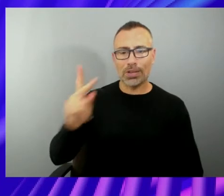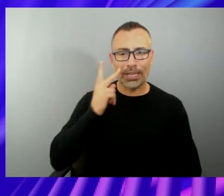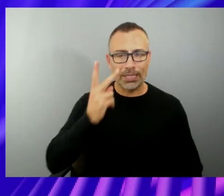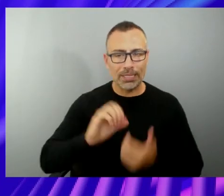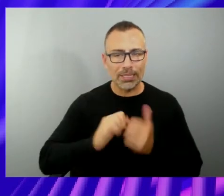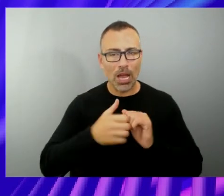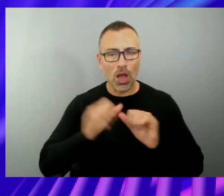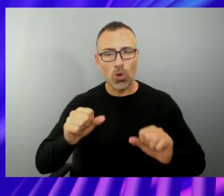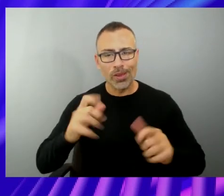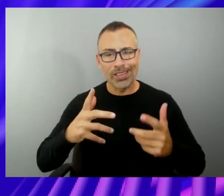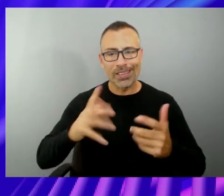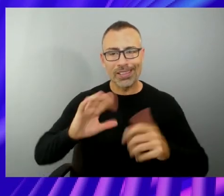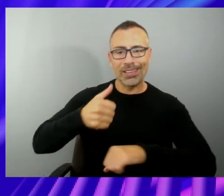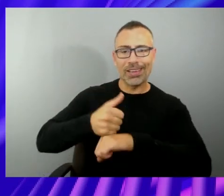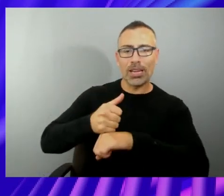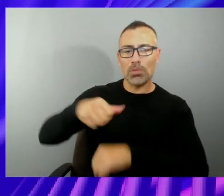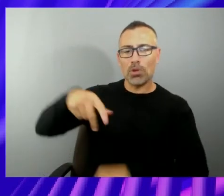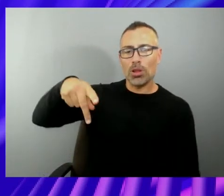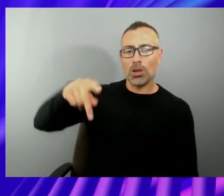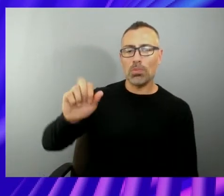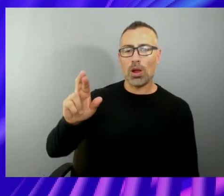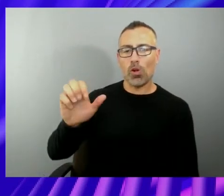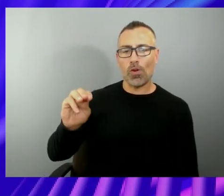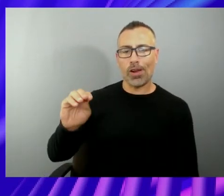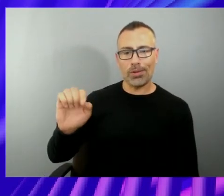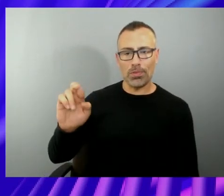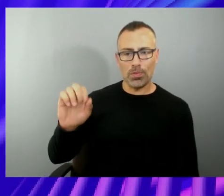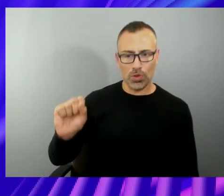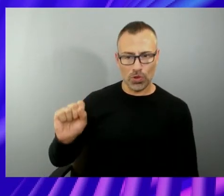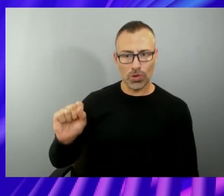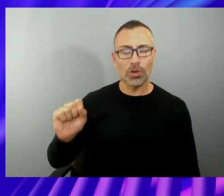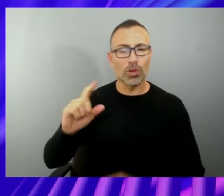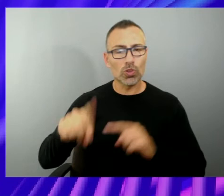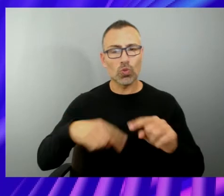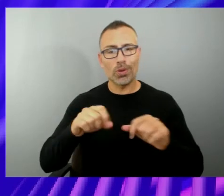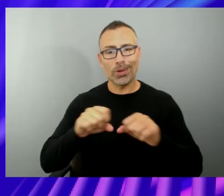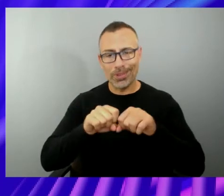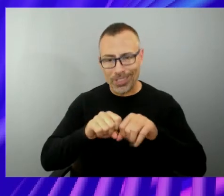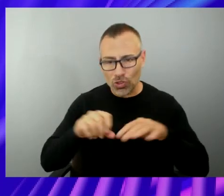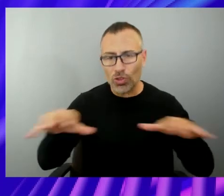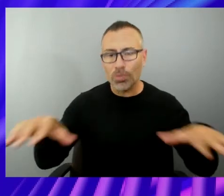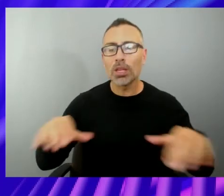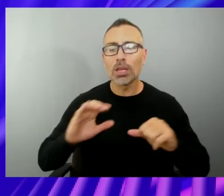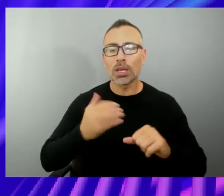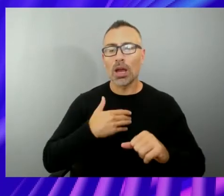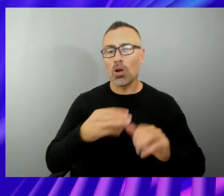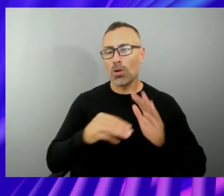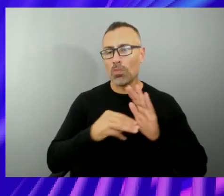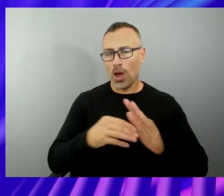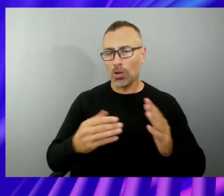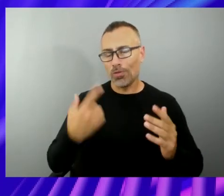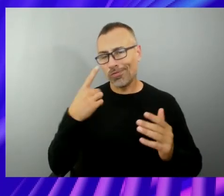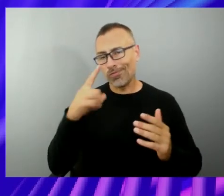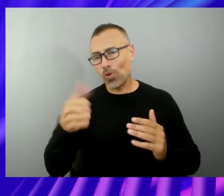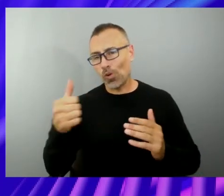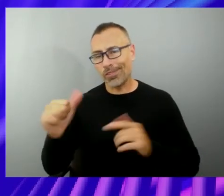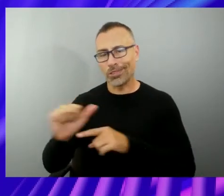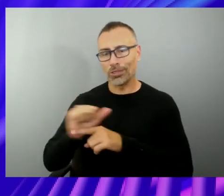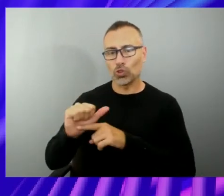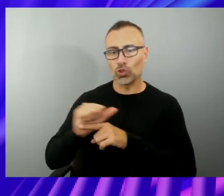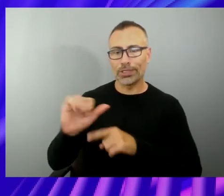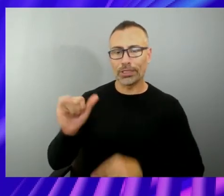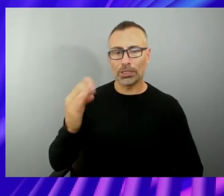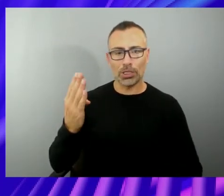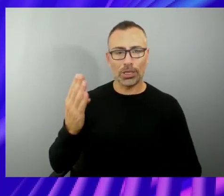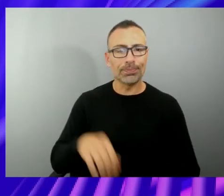parameters when we are basically running our distributed model parallel training job. But just to give